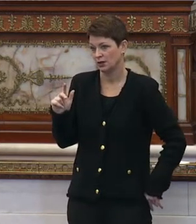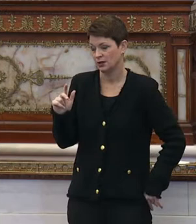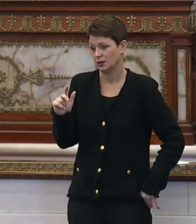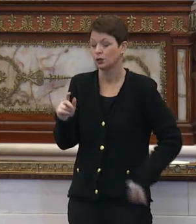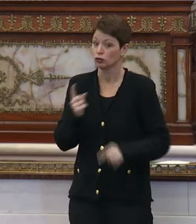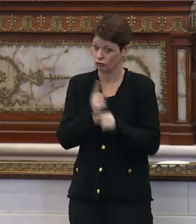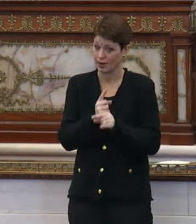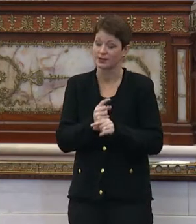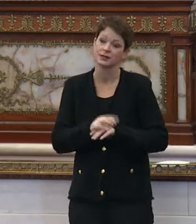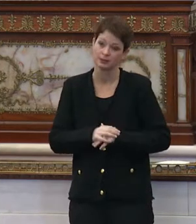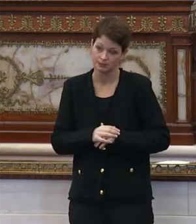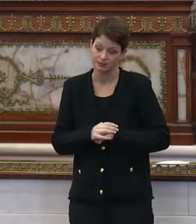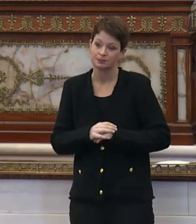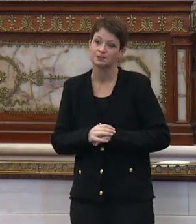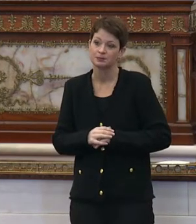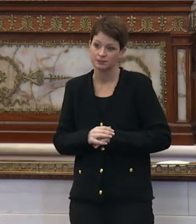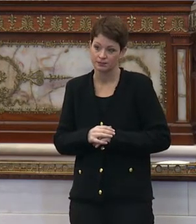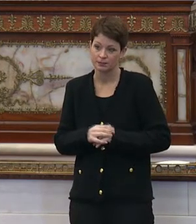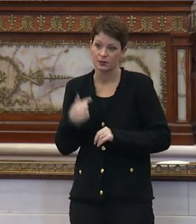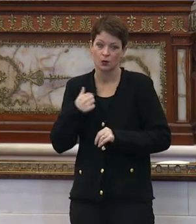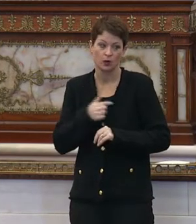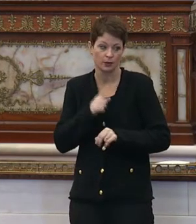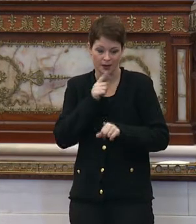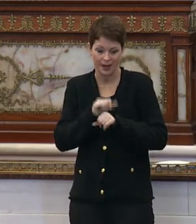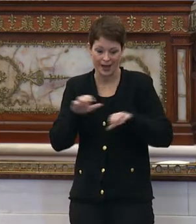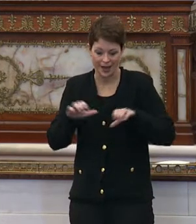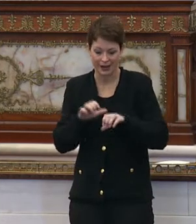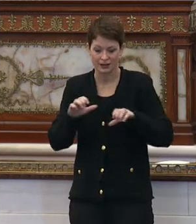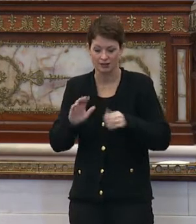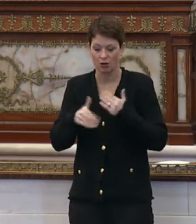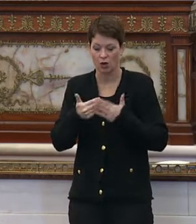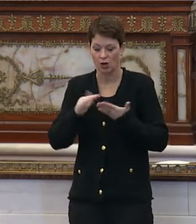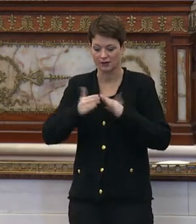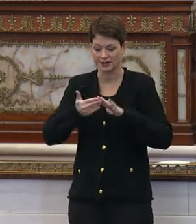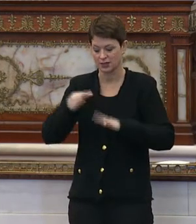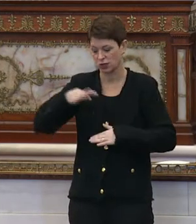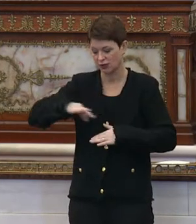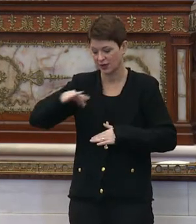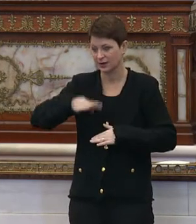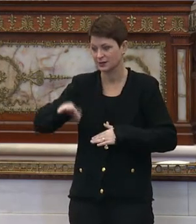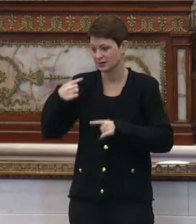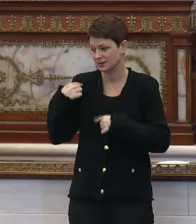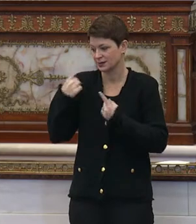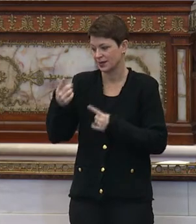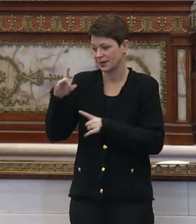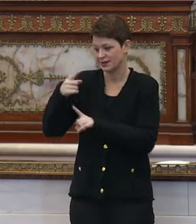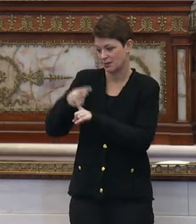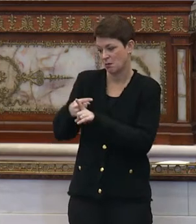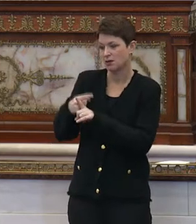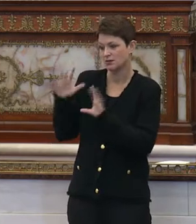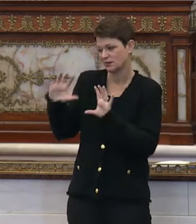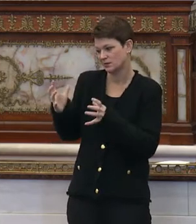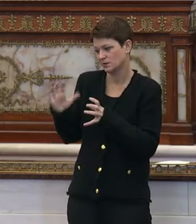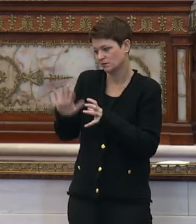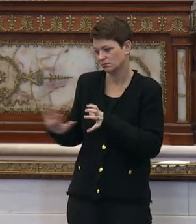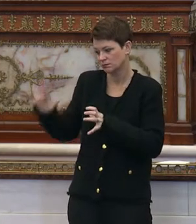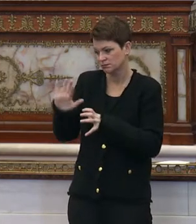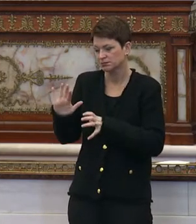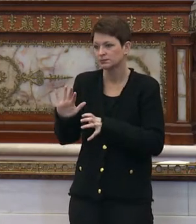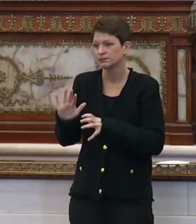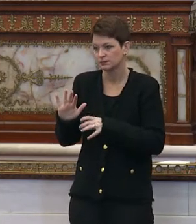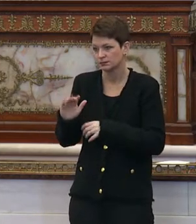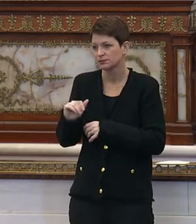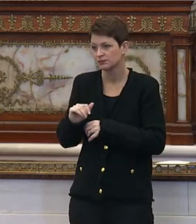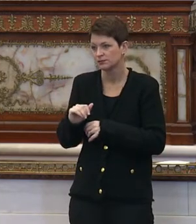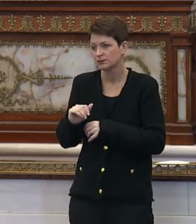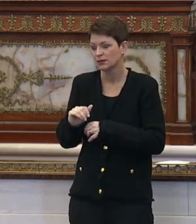2023. Correct. We were quite active across all of the city's credits the last 18 months or so. with